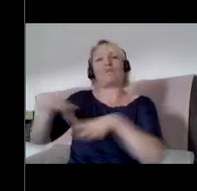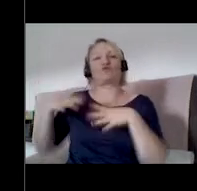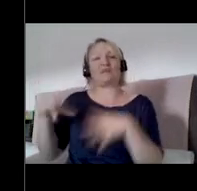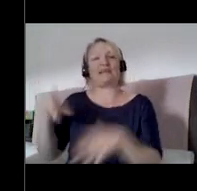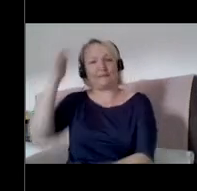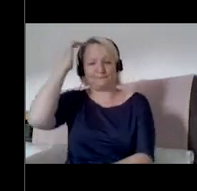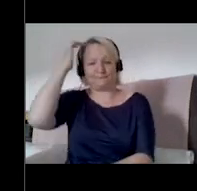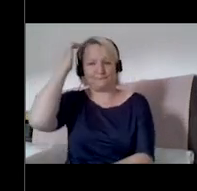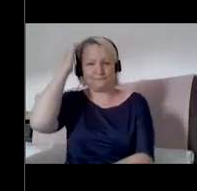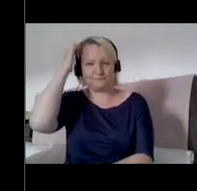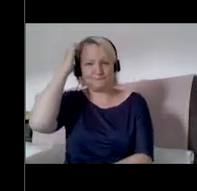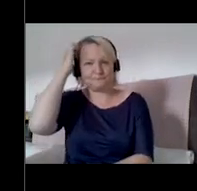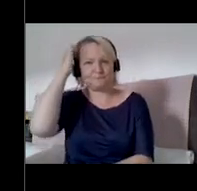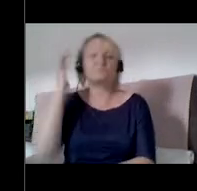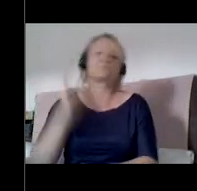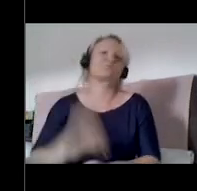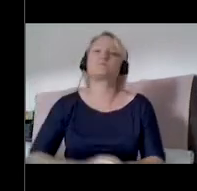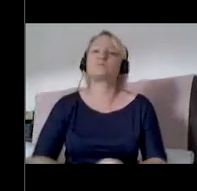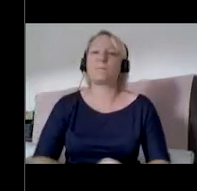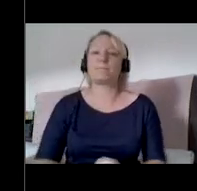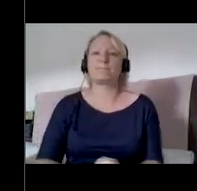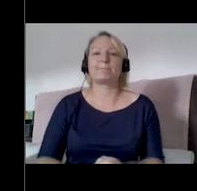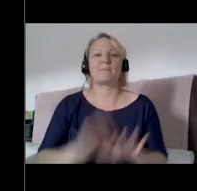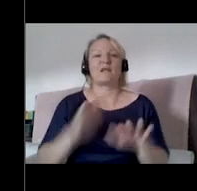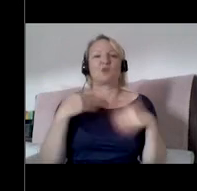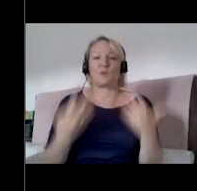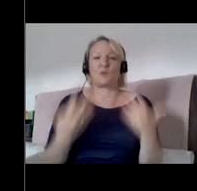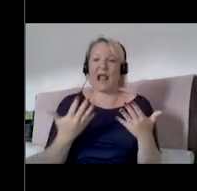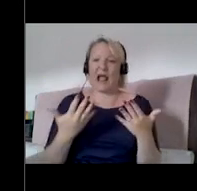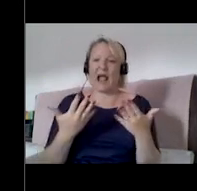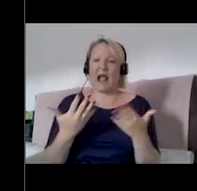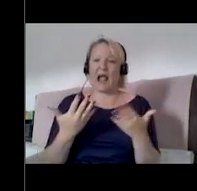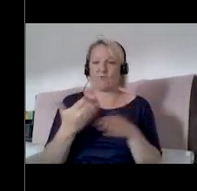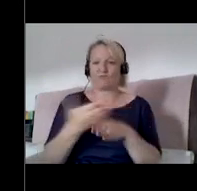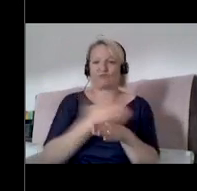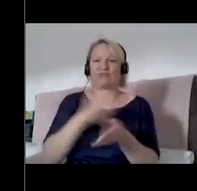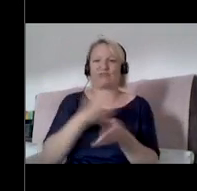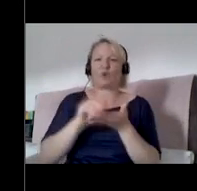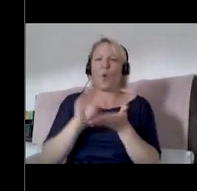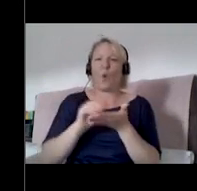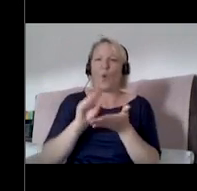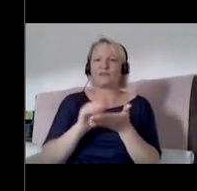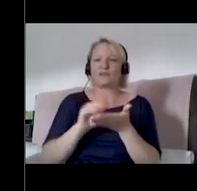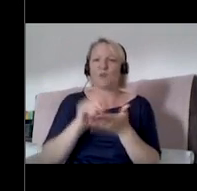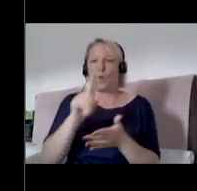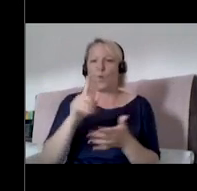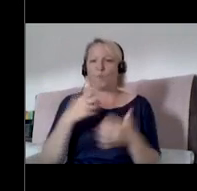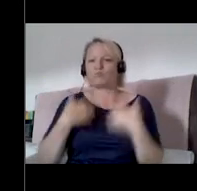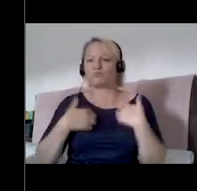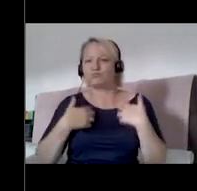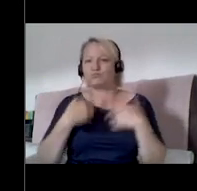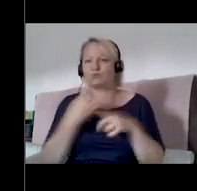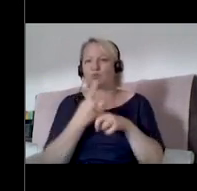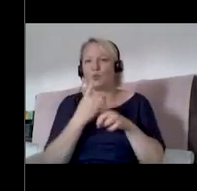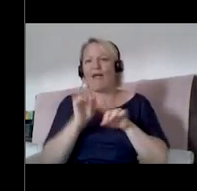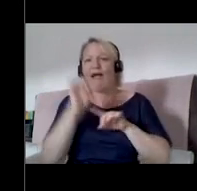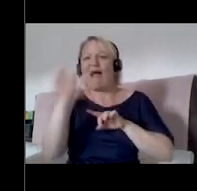say. And so now our pre-recorded section will begin, and I look forward to talking to you again